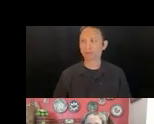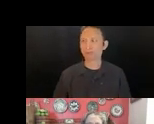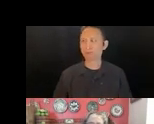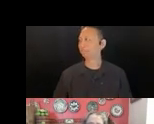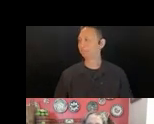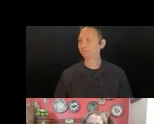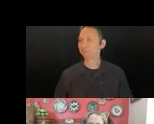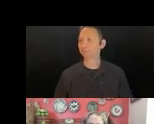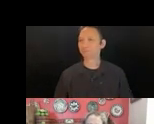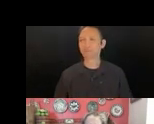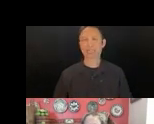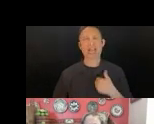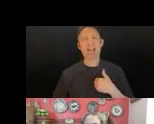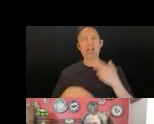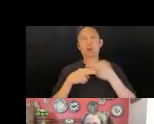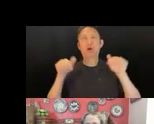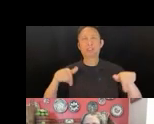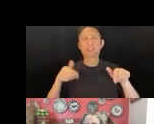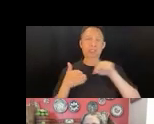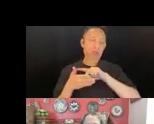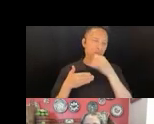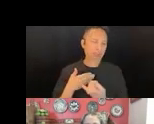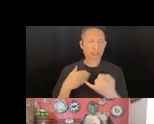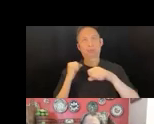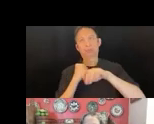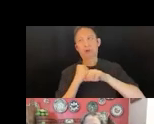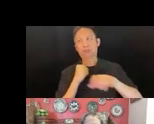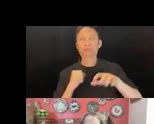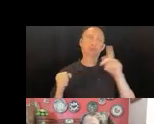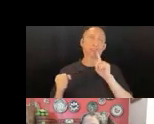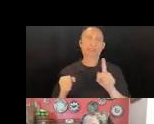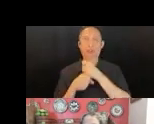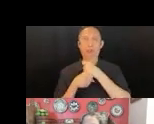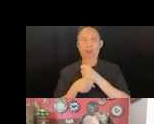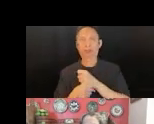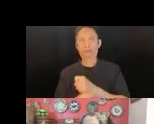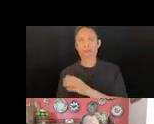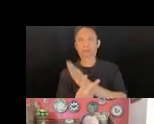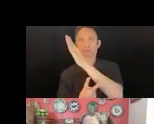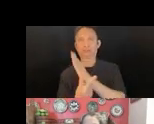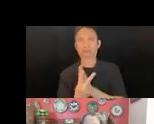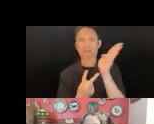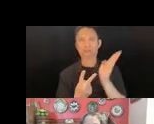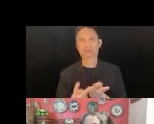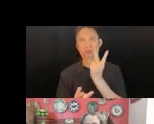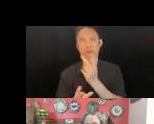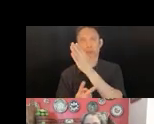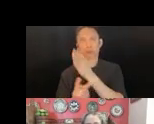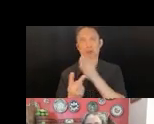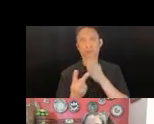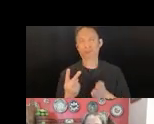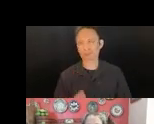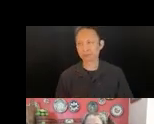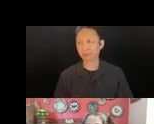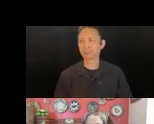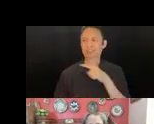I like to call project promotion a production in 2 acts. So these are ones that I did for the Ford Foundation Gallery a